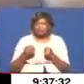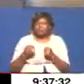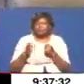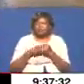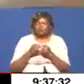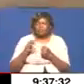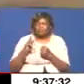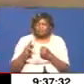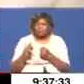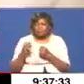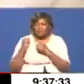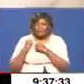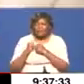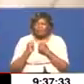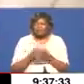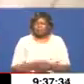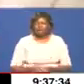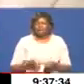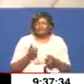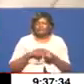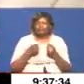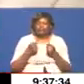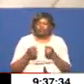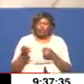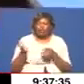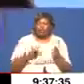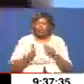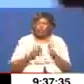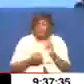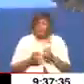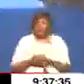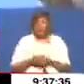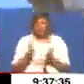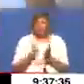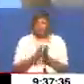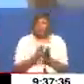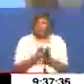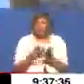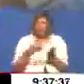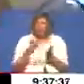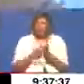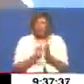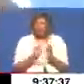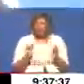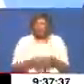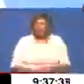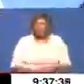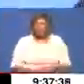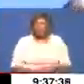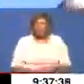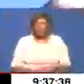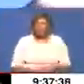maize in its efforts to restock depleted depots. Based on Ruba reporting for Prime Edition.